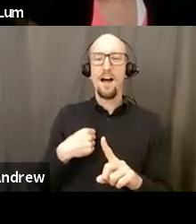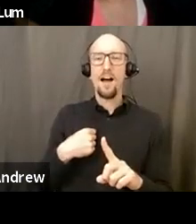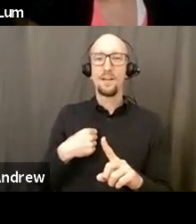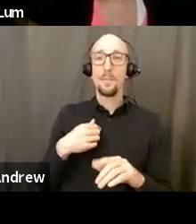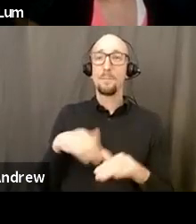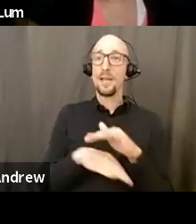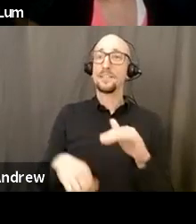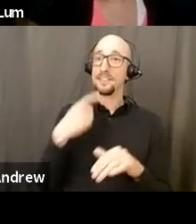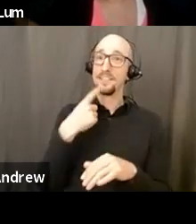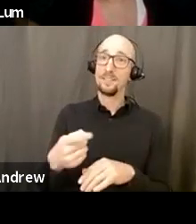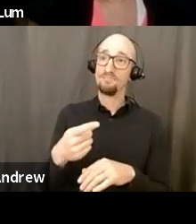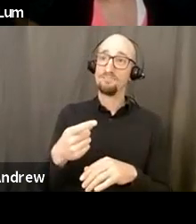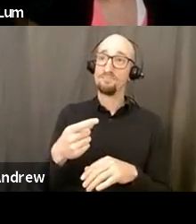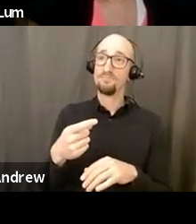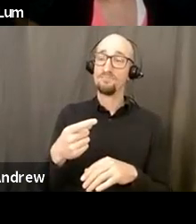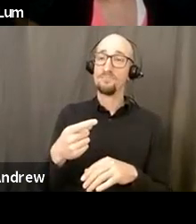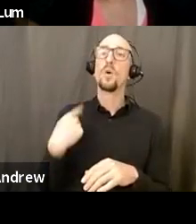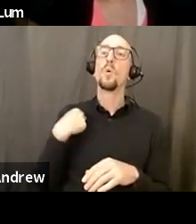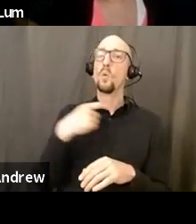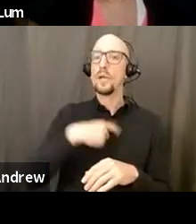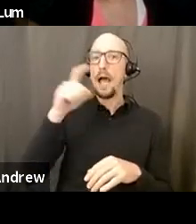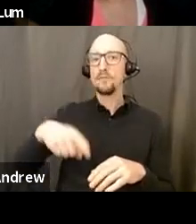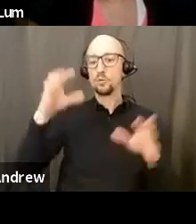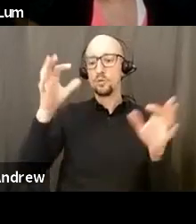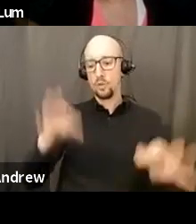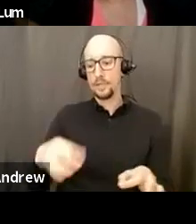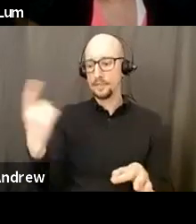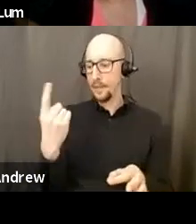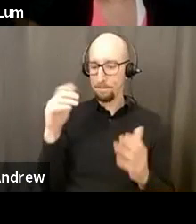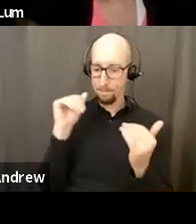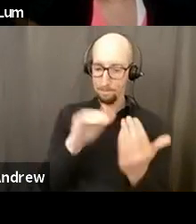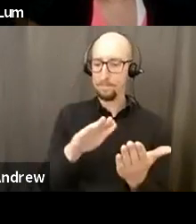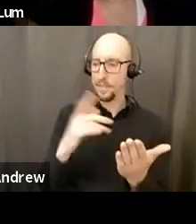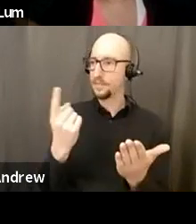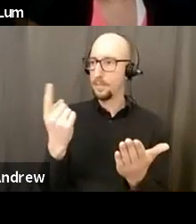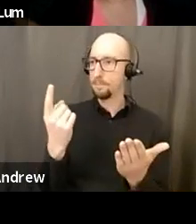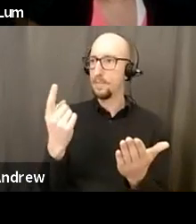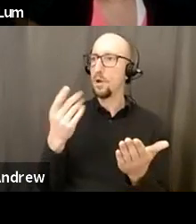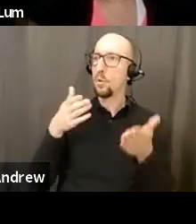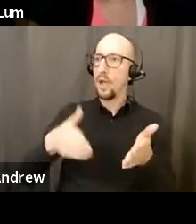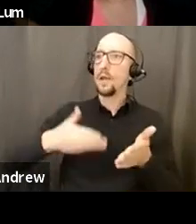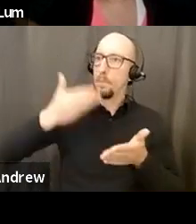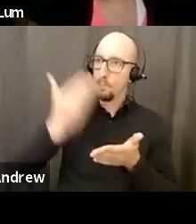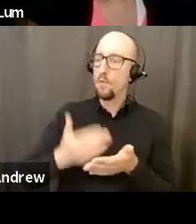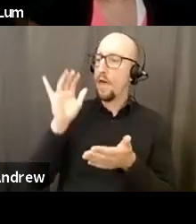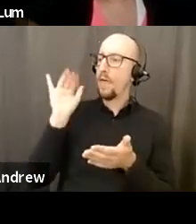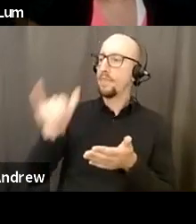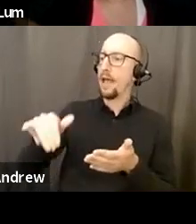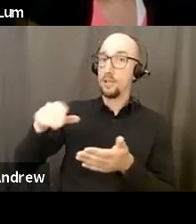basically, we need to determine a mechanism that illustrates the readiness of the applicant